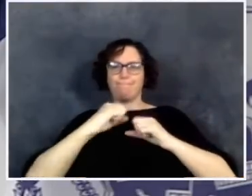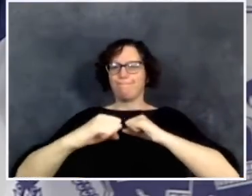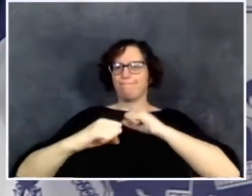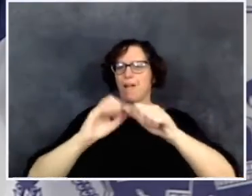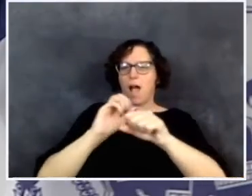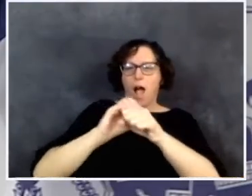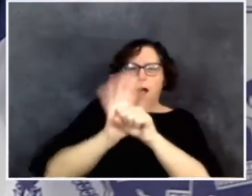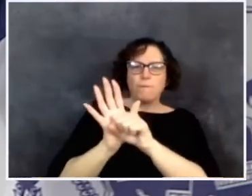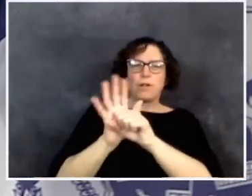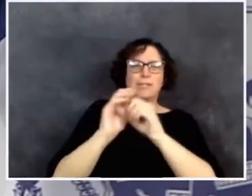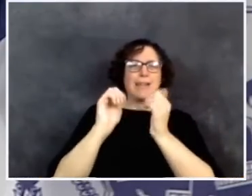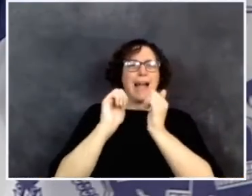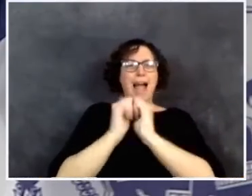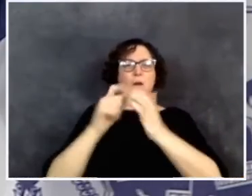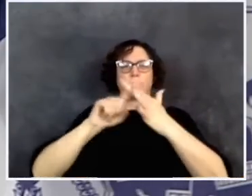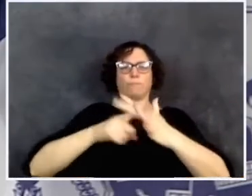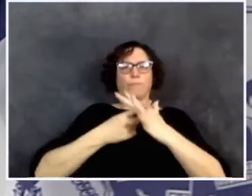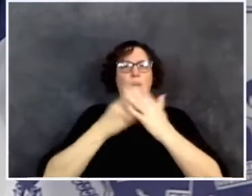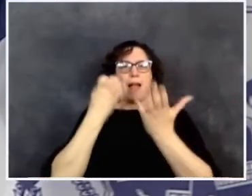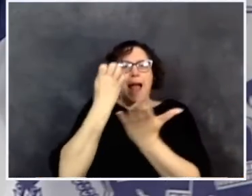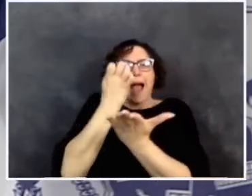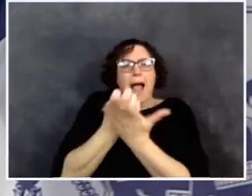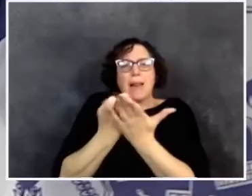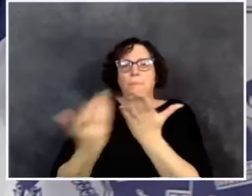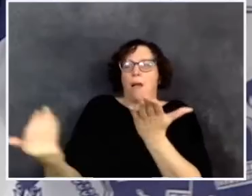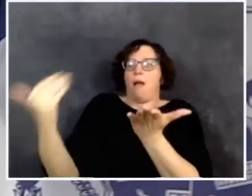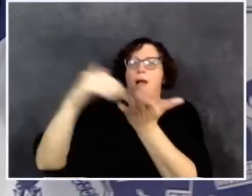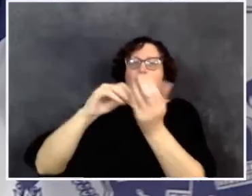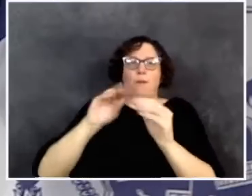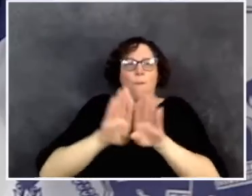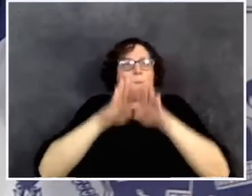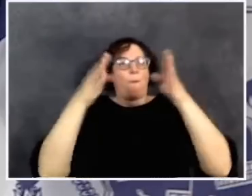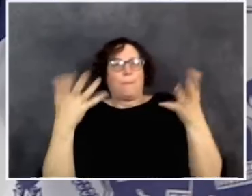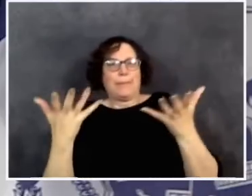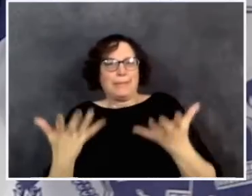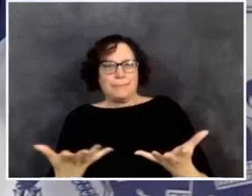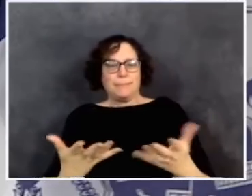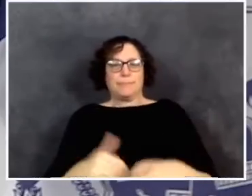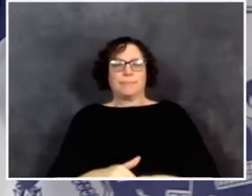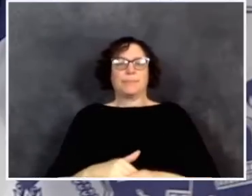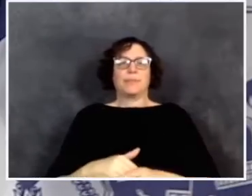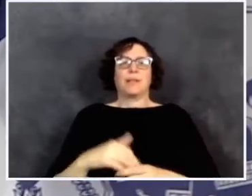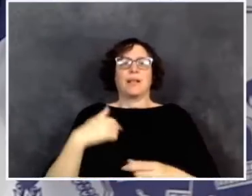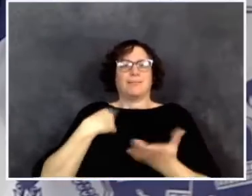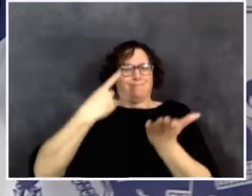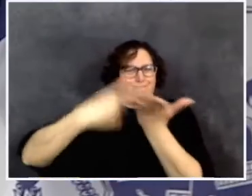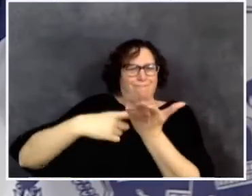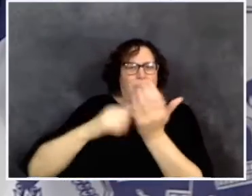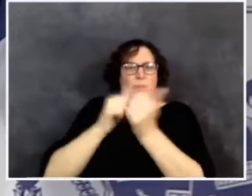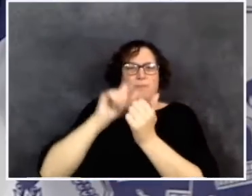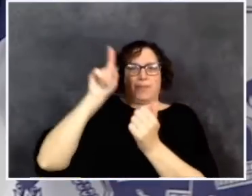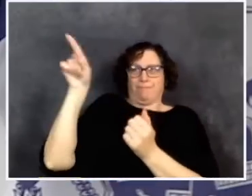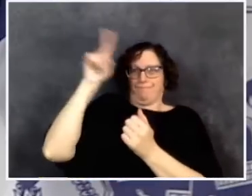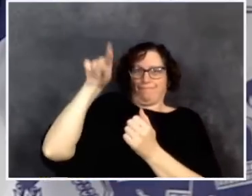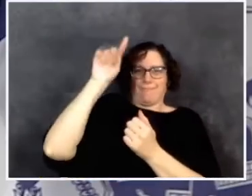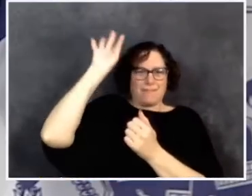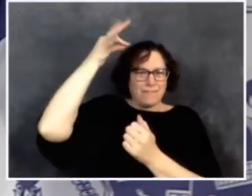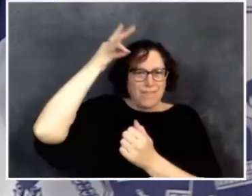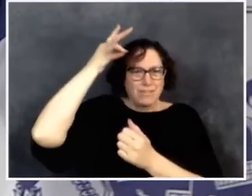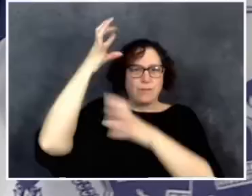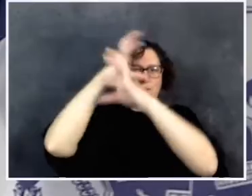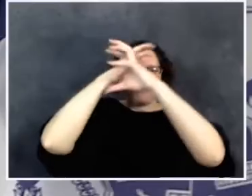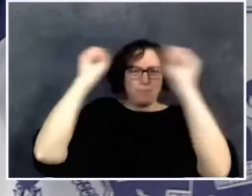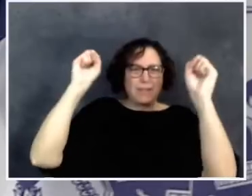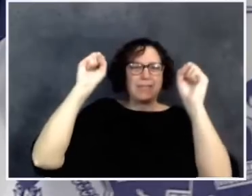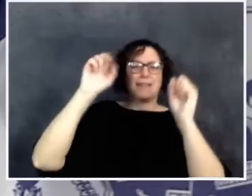this conversation with him and the vice president. I've appealed to them. I've gotten nothing back. No response, no public statement about the